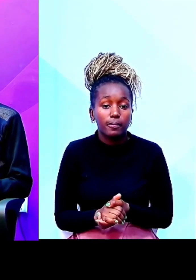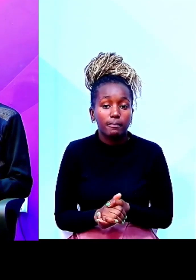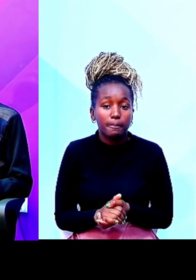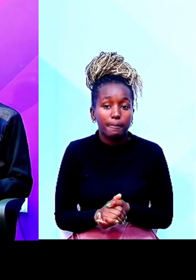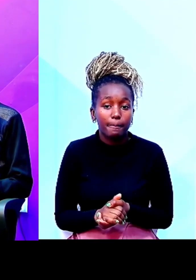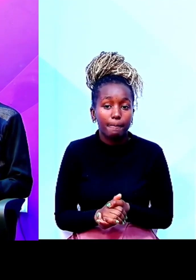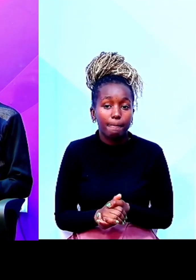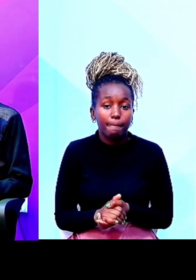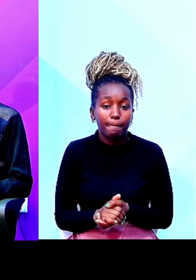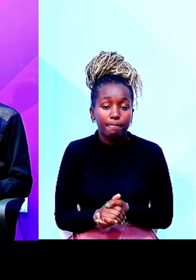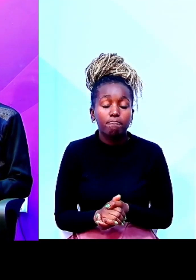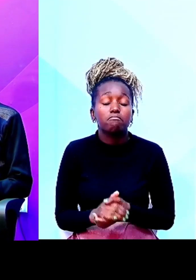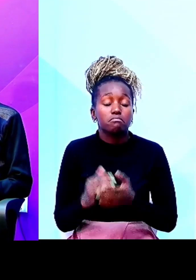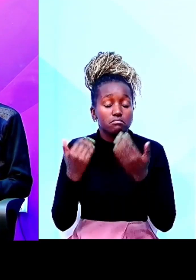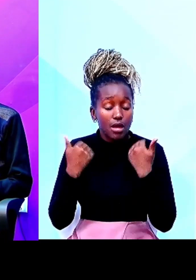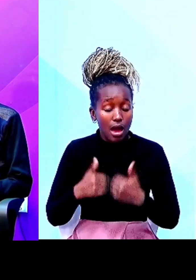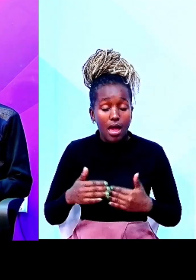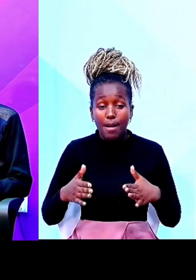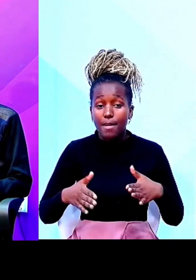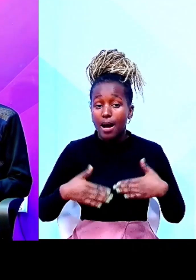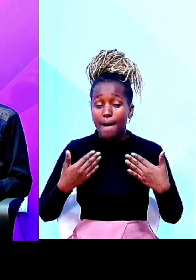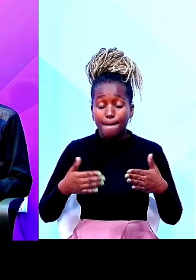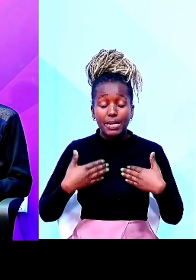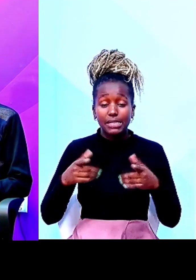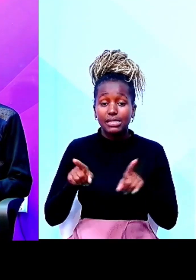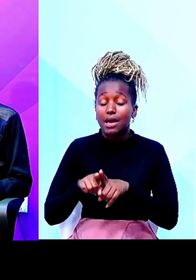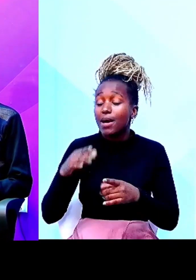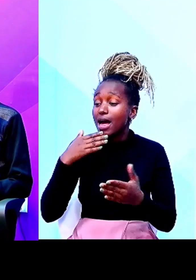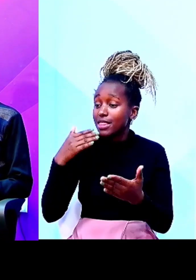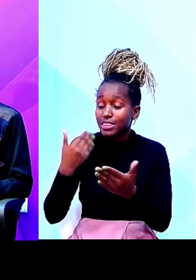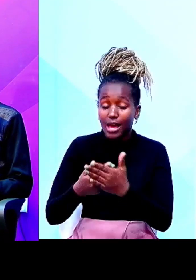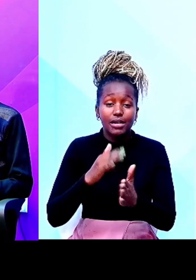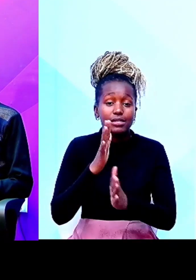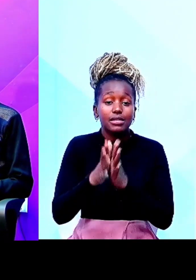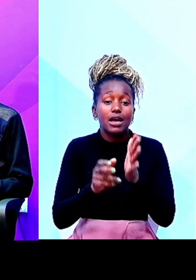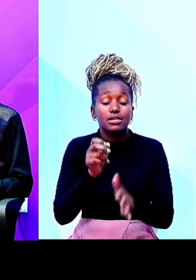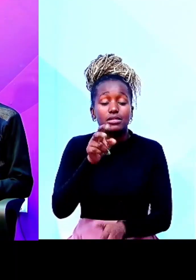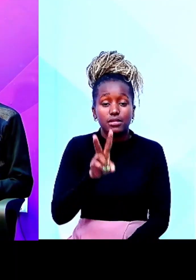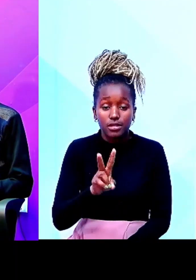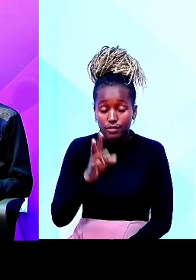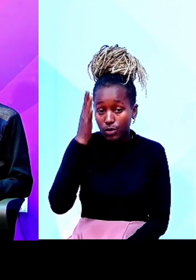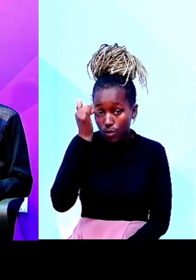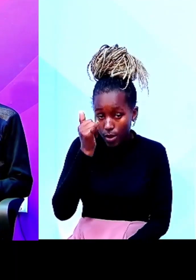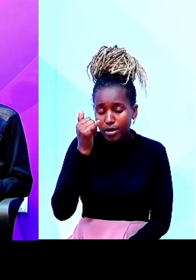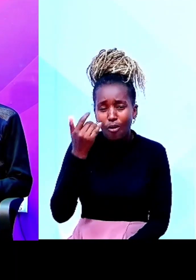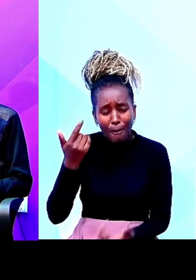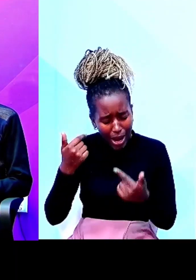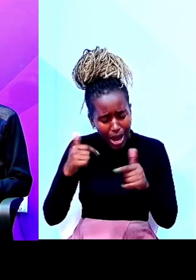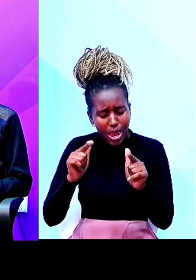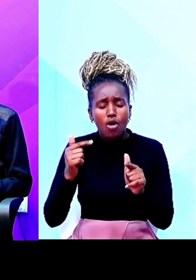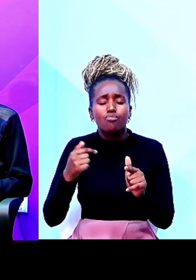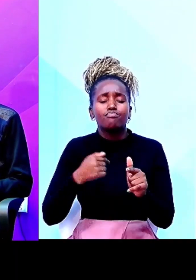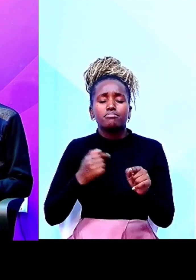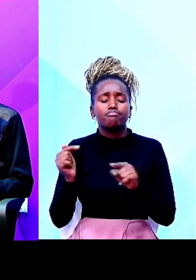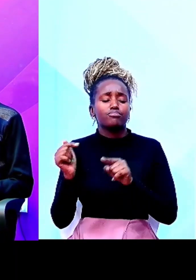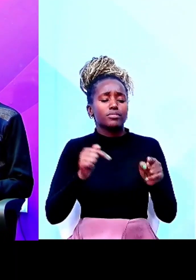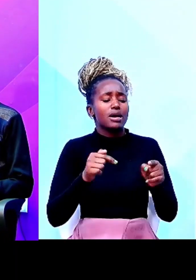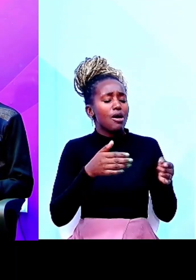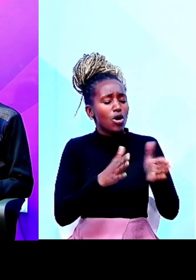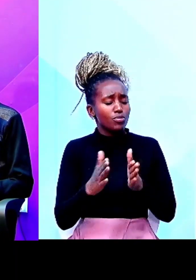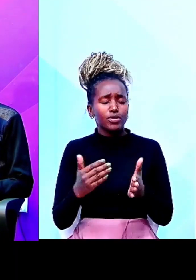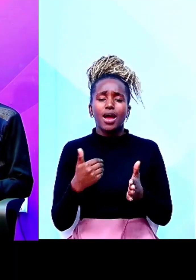I'm so grateful for Science TV for the opportunity to help